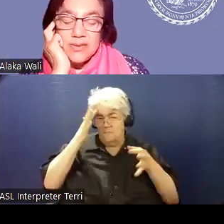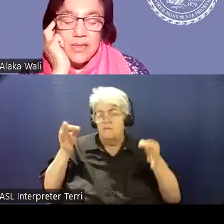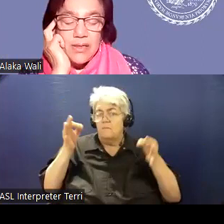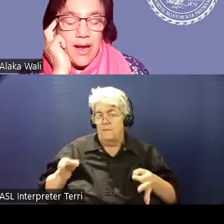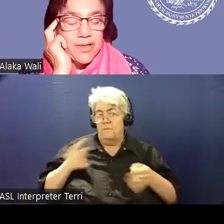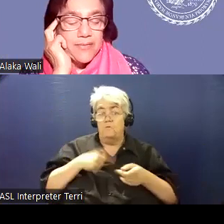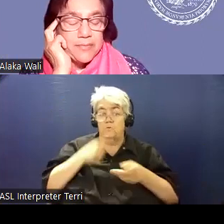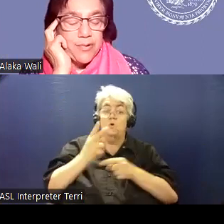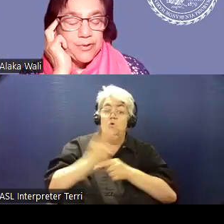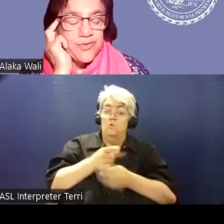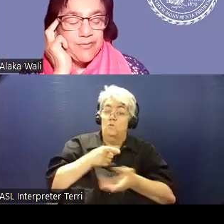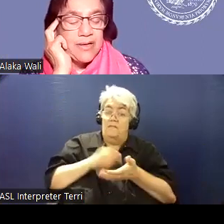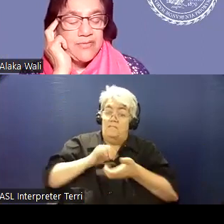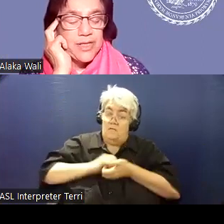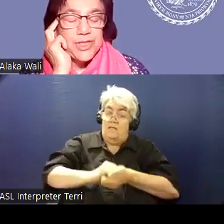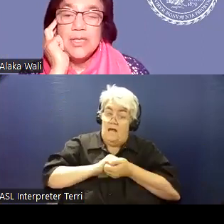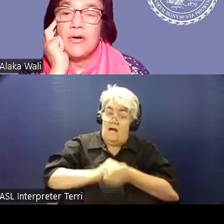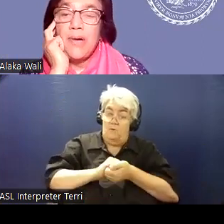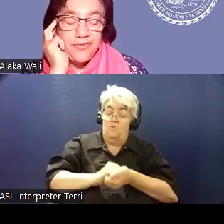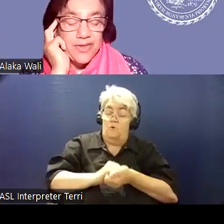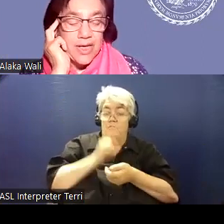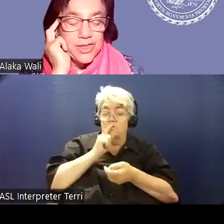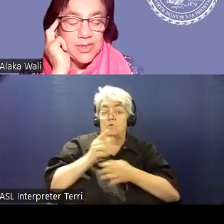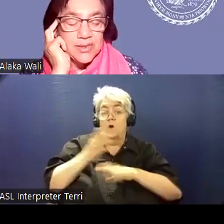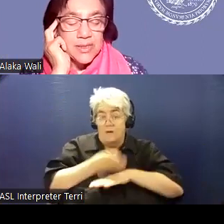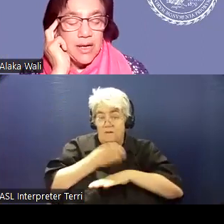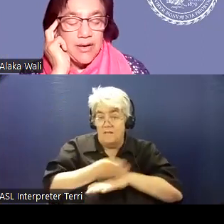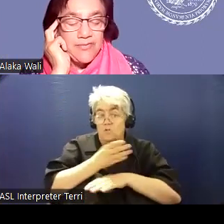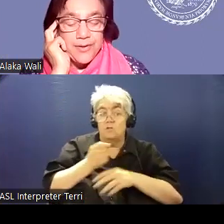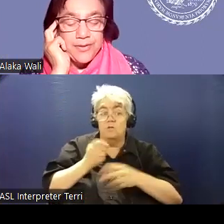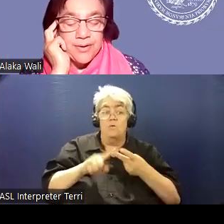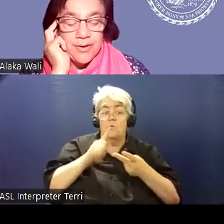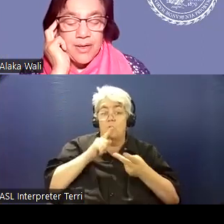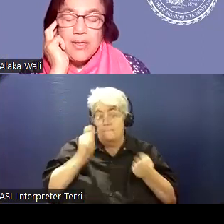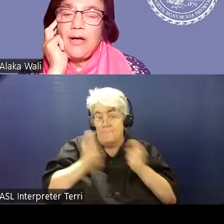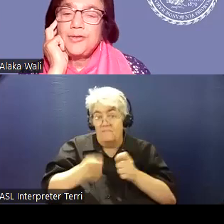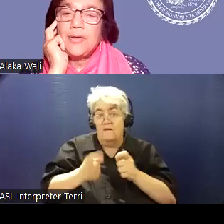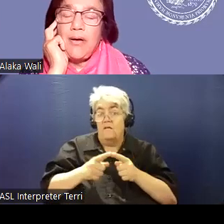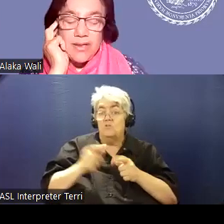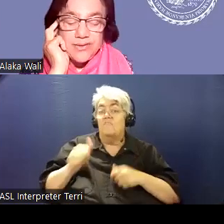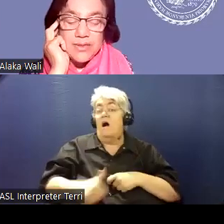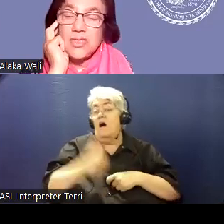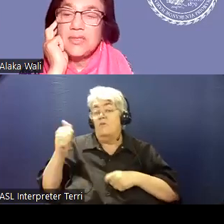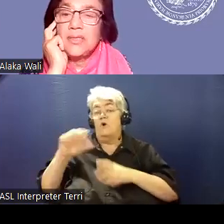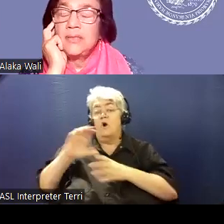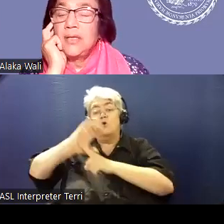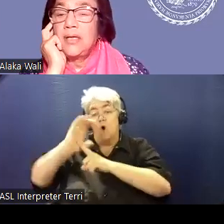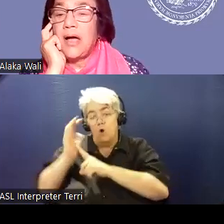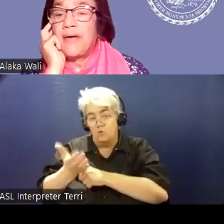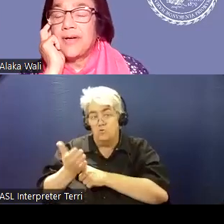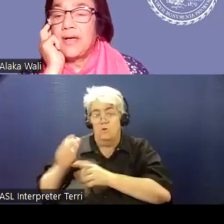using this collaborative approach for renovation or modifications of other cultural halls, such as